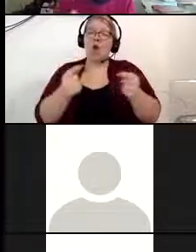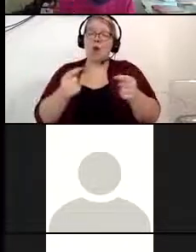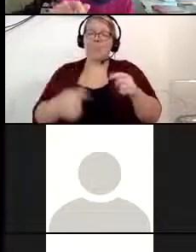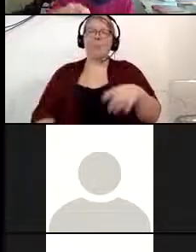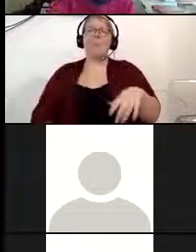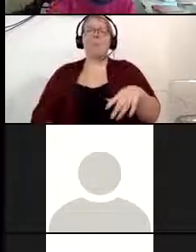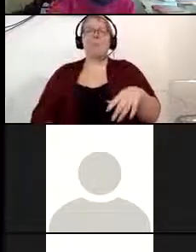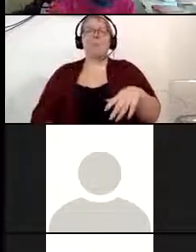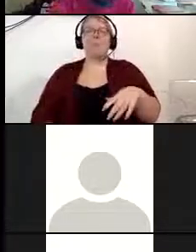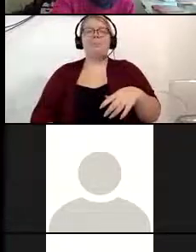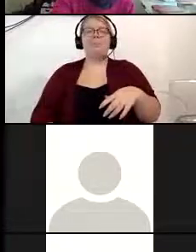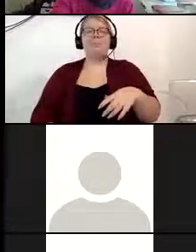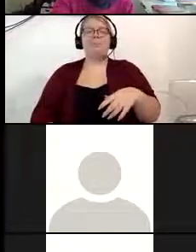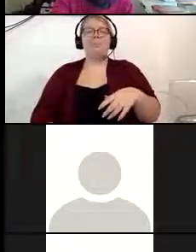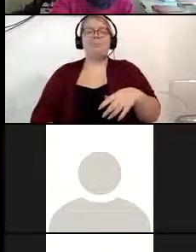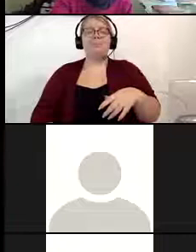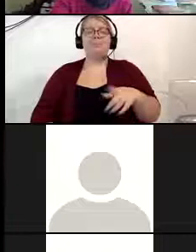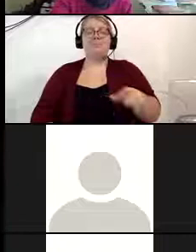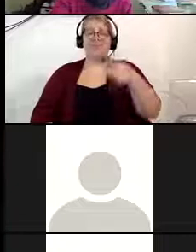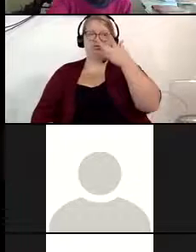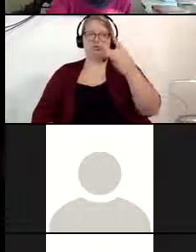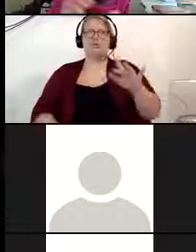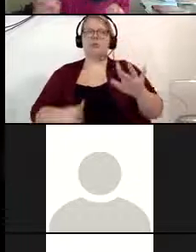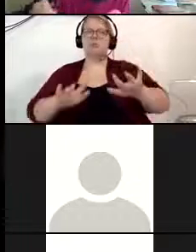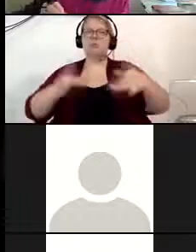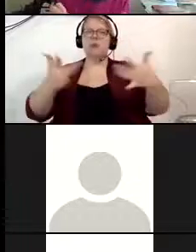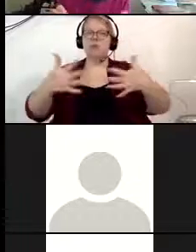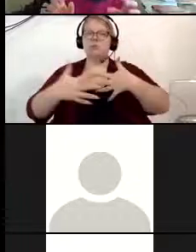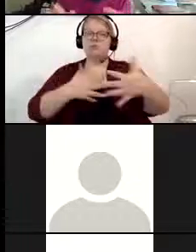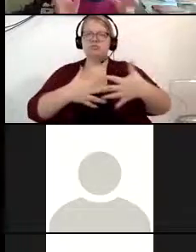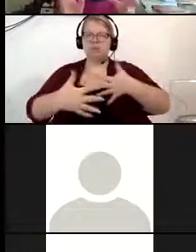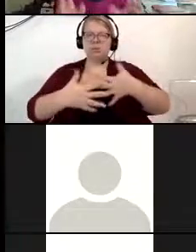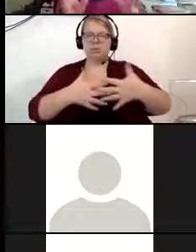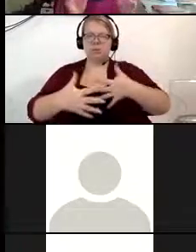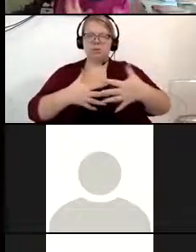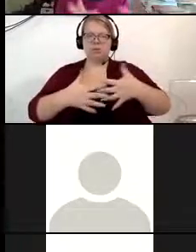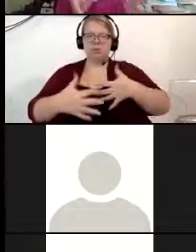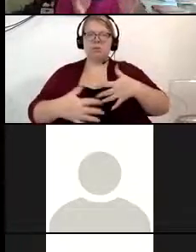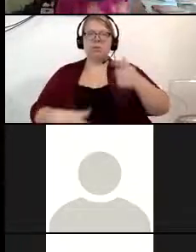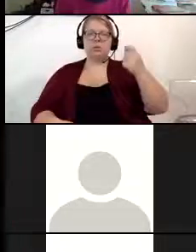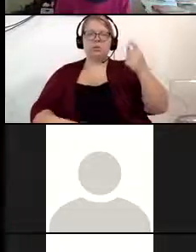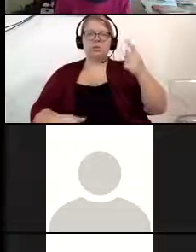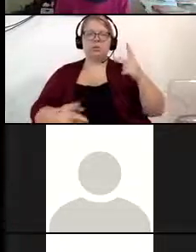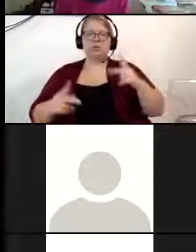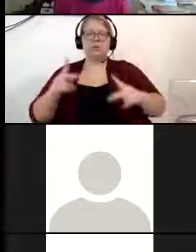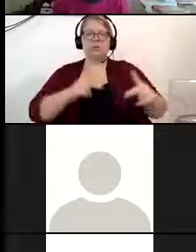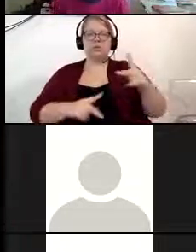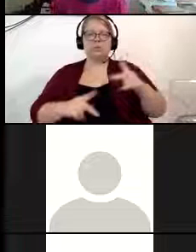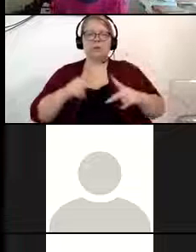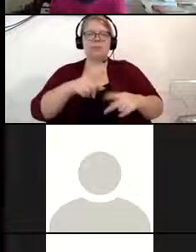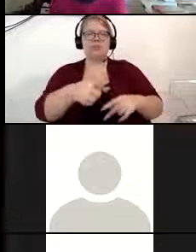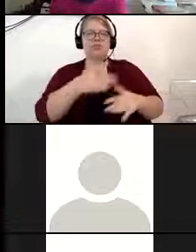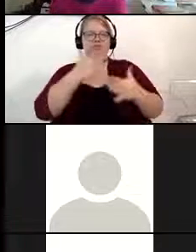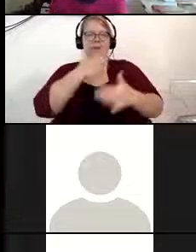Here's what's interesting. The light gray area are those people who are recreational gamblers.